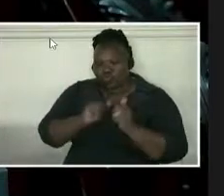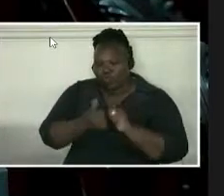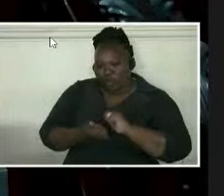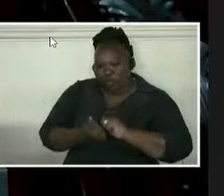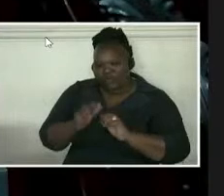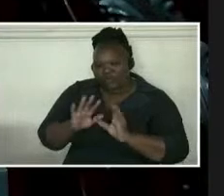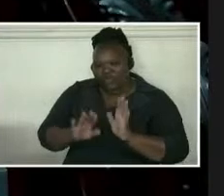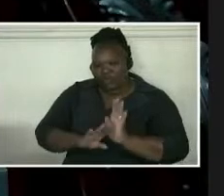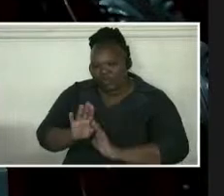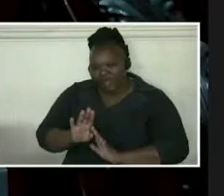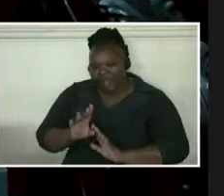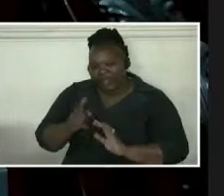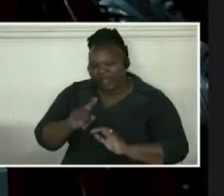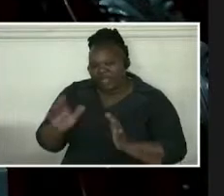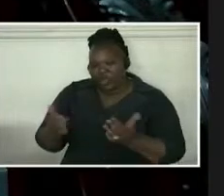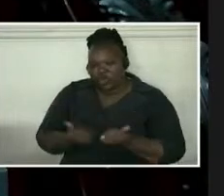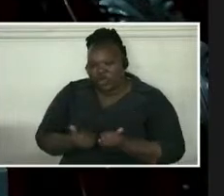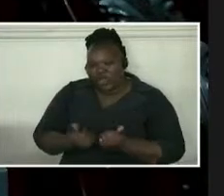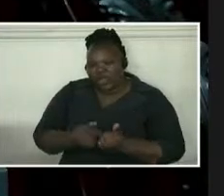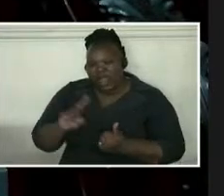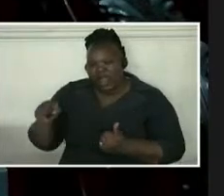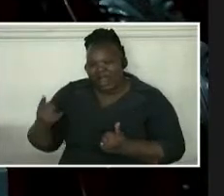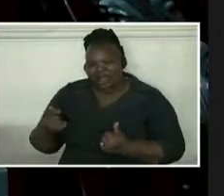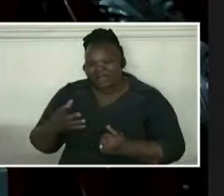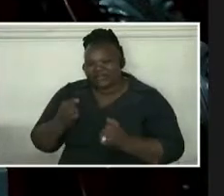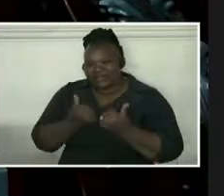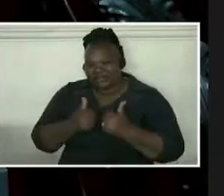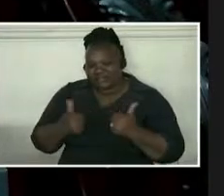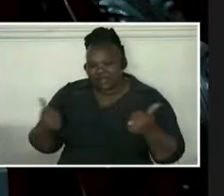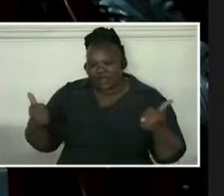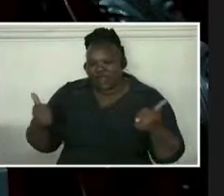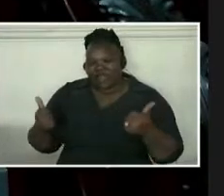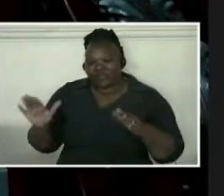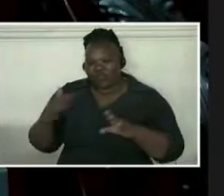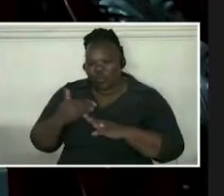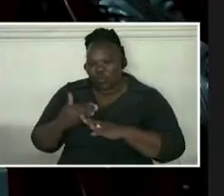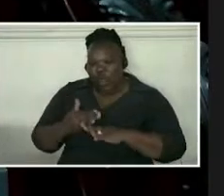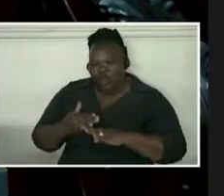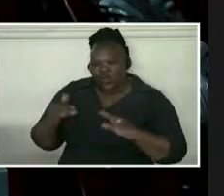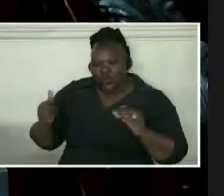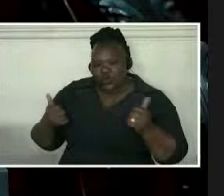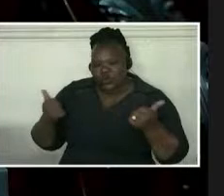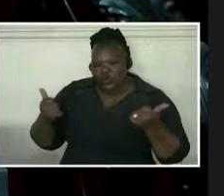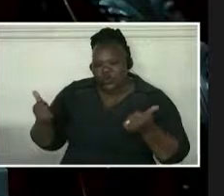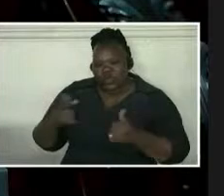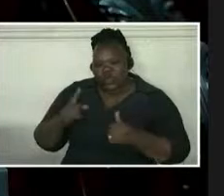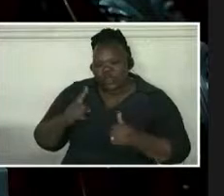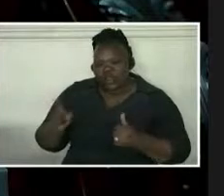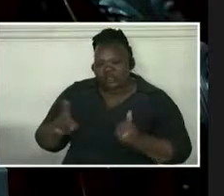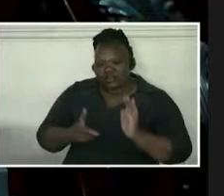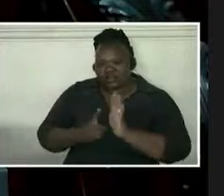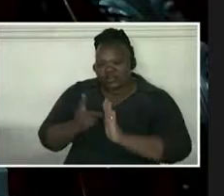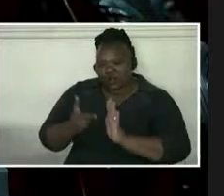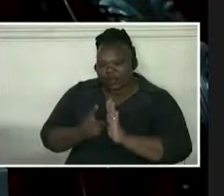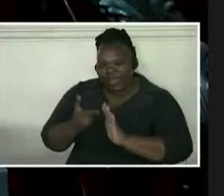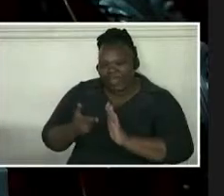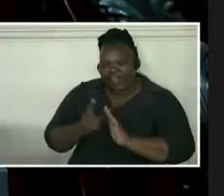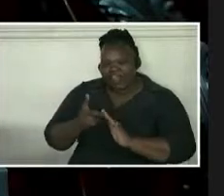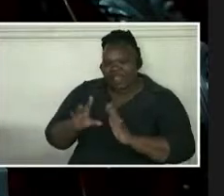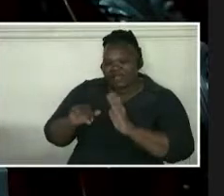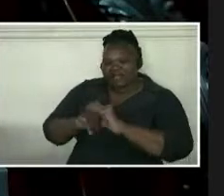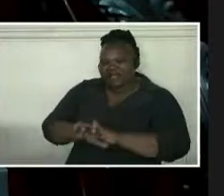department and all other and all other stakeholders who work tirelessly in developing the